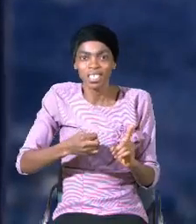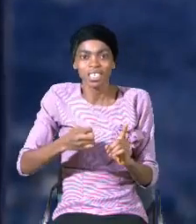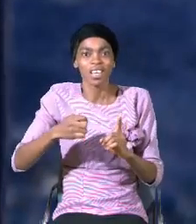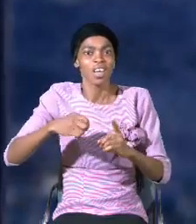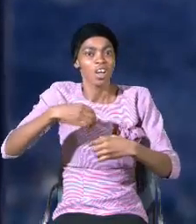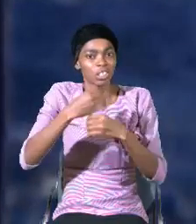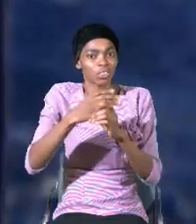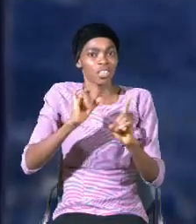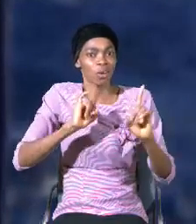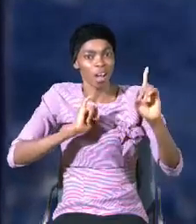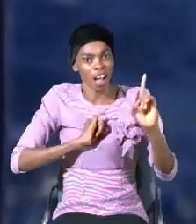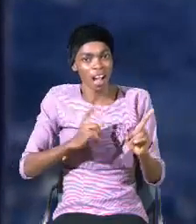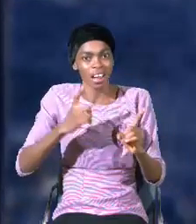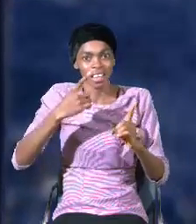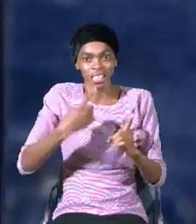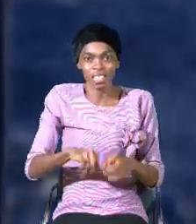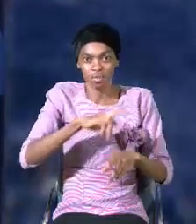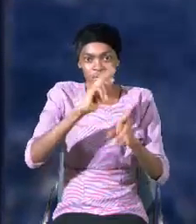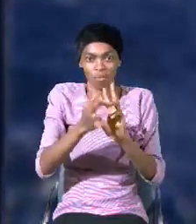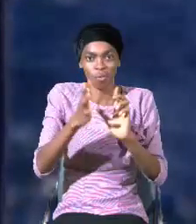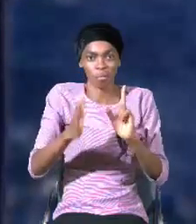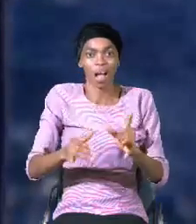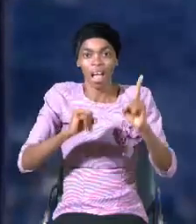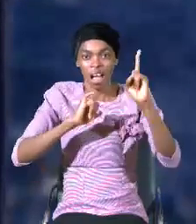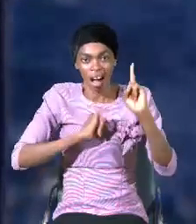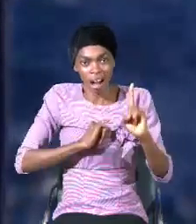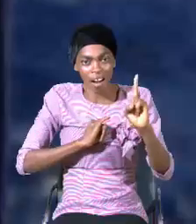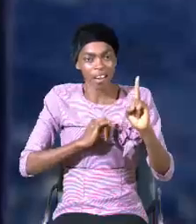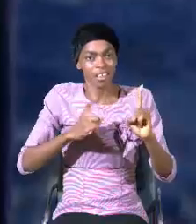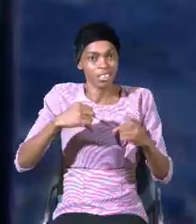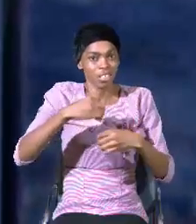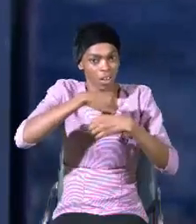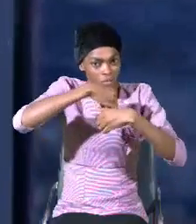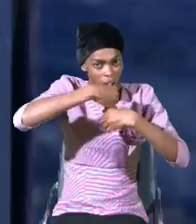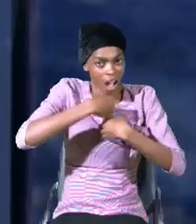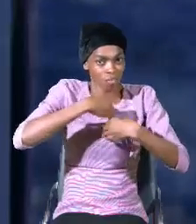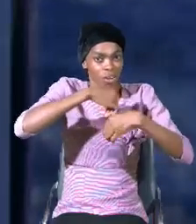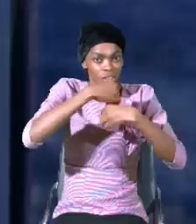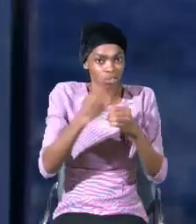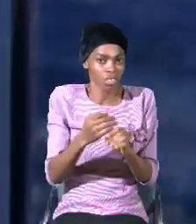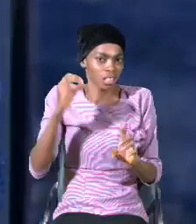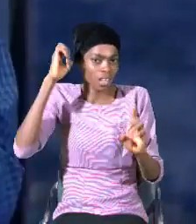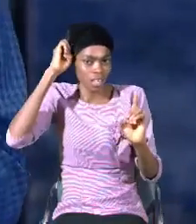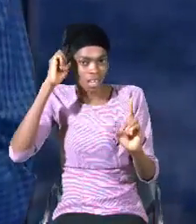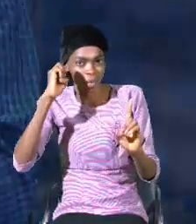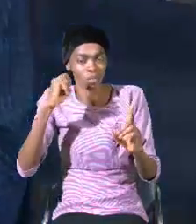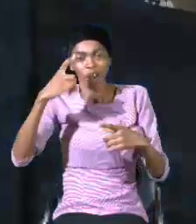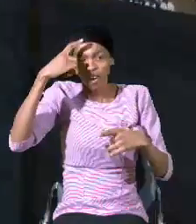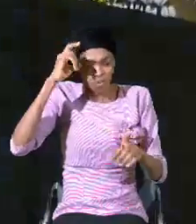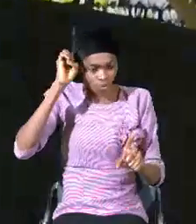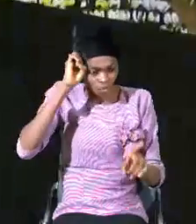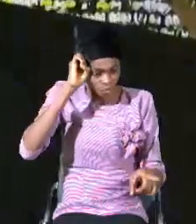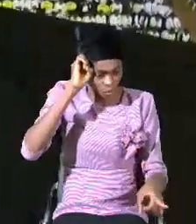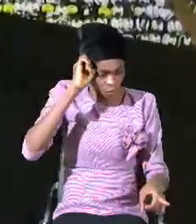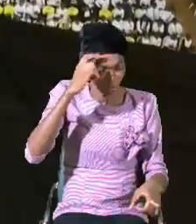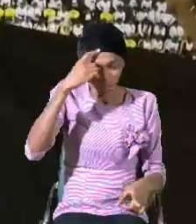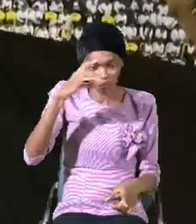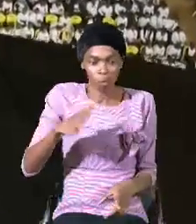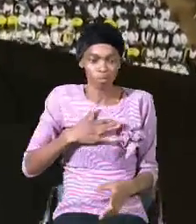I, the Recreator, I have created him for my glory. I have formed